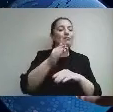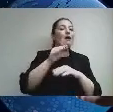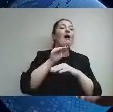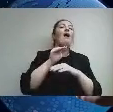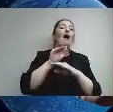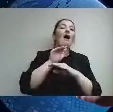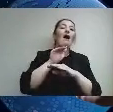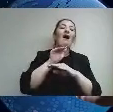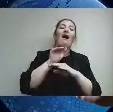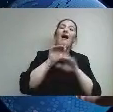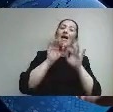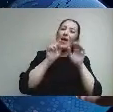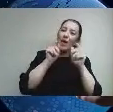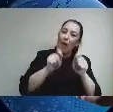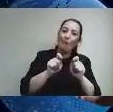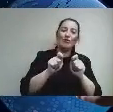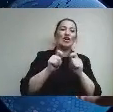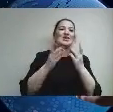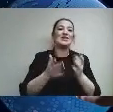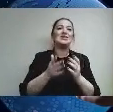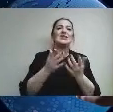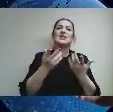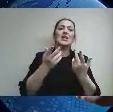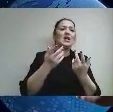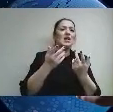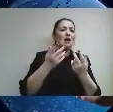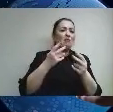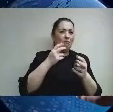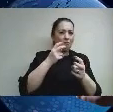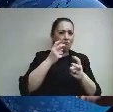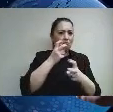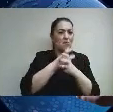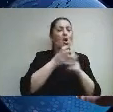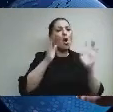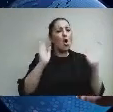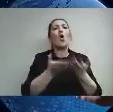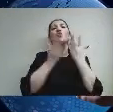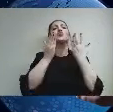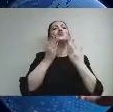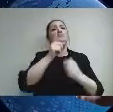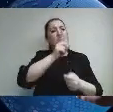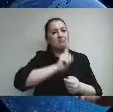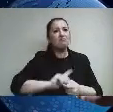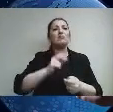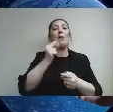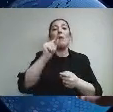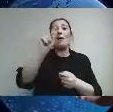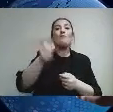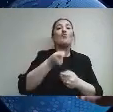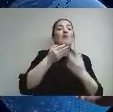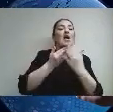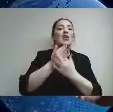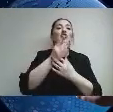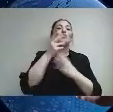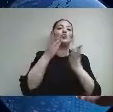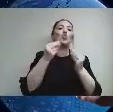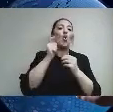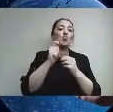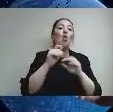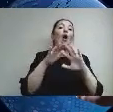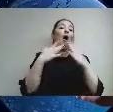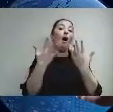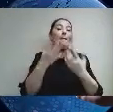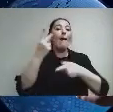to finance is difficult, but there are some sources that entrepreneurs could use,